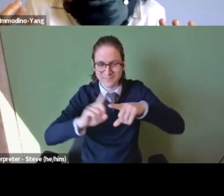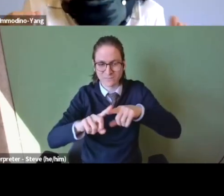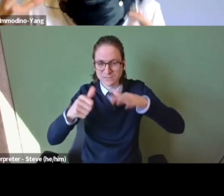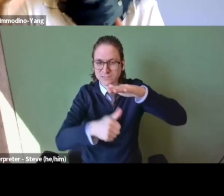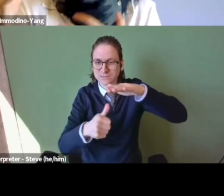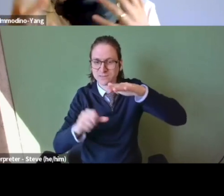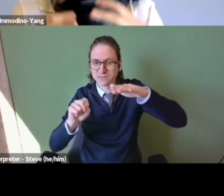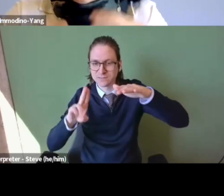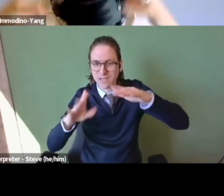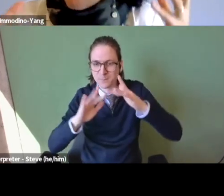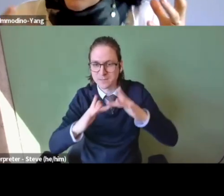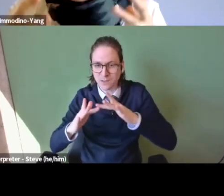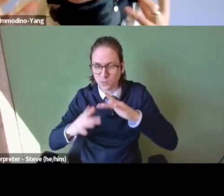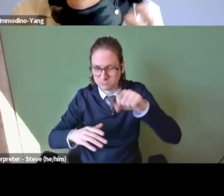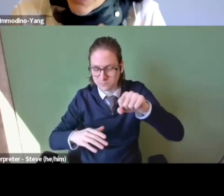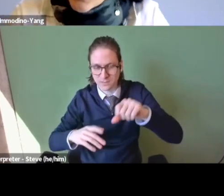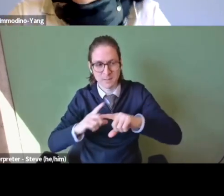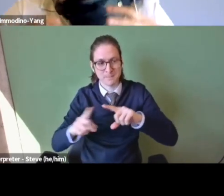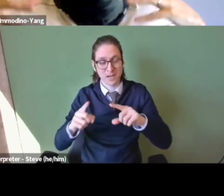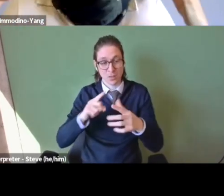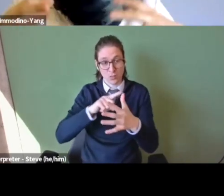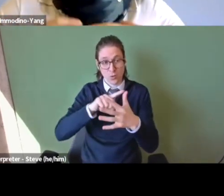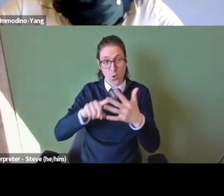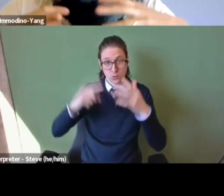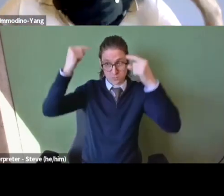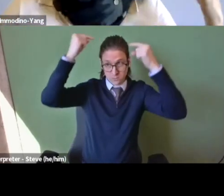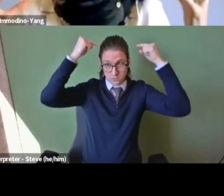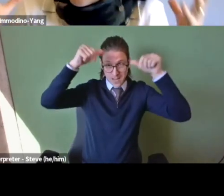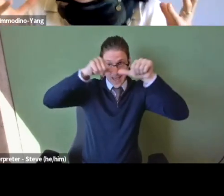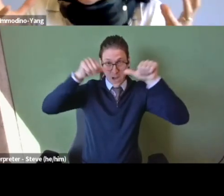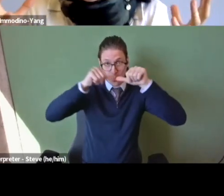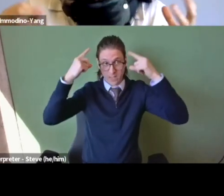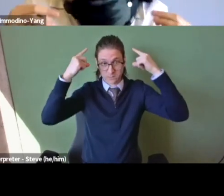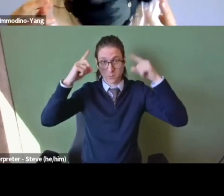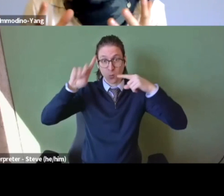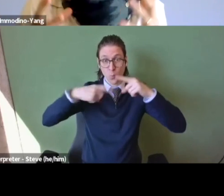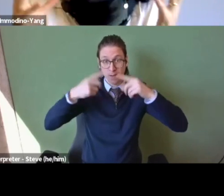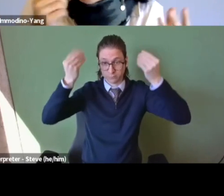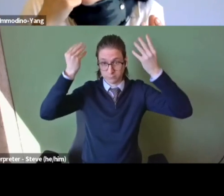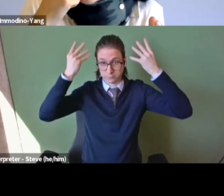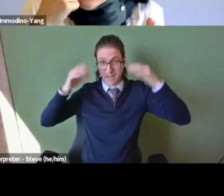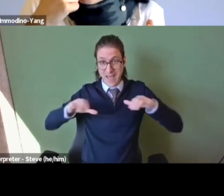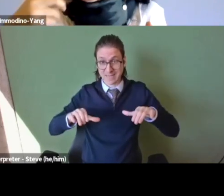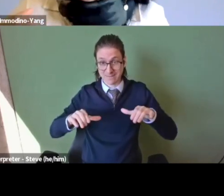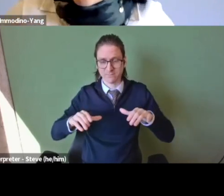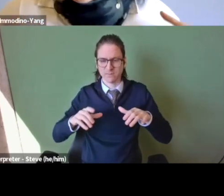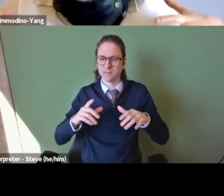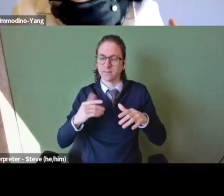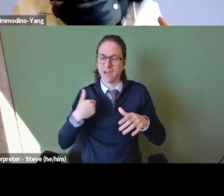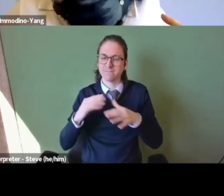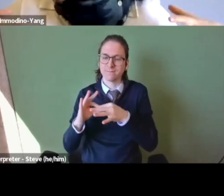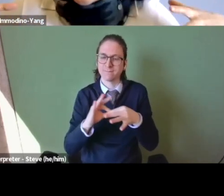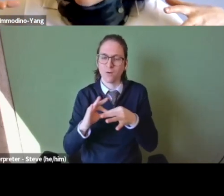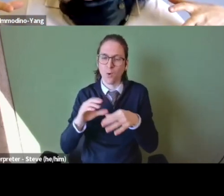of regions whose dynamic activity is correlated. And what we think is happening is that